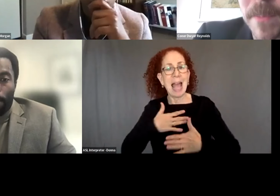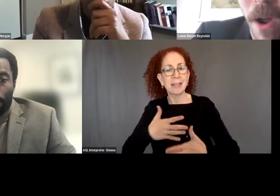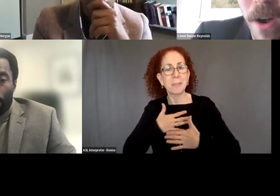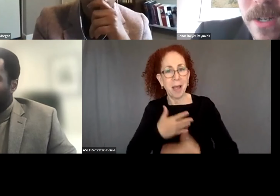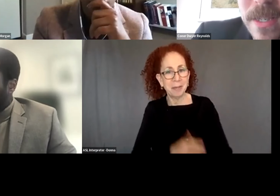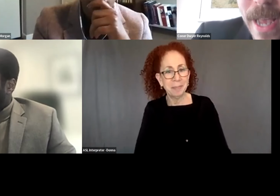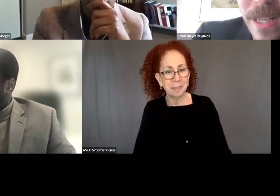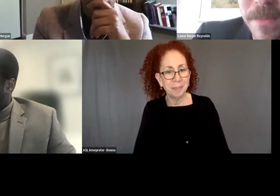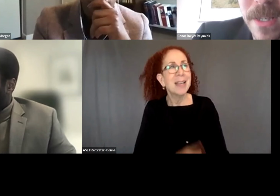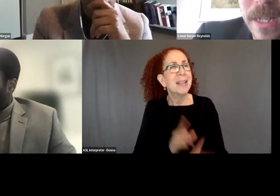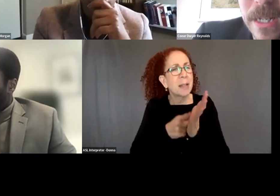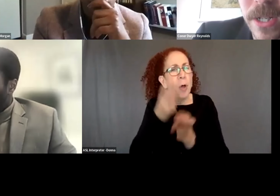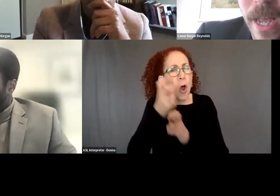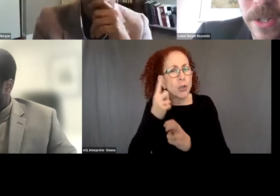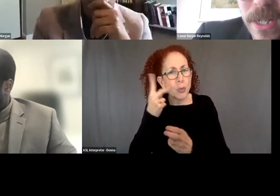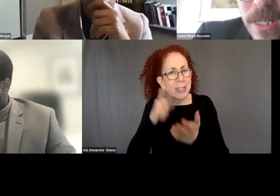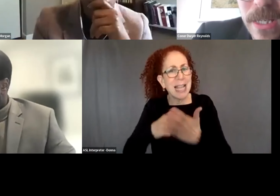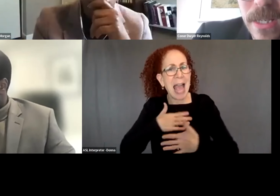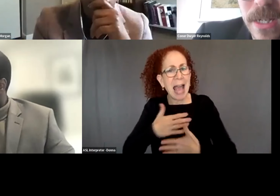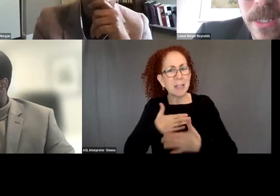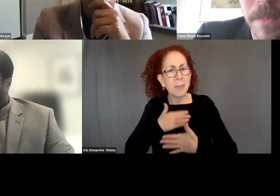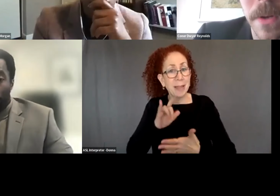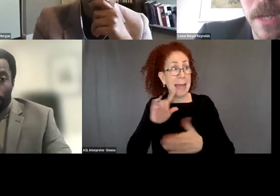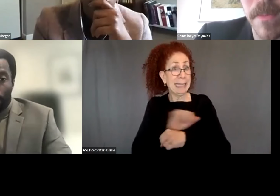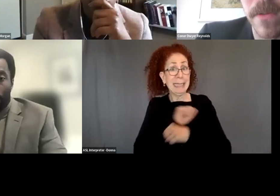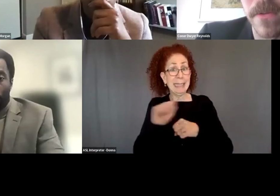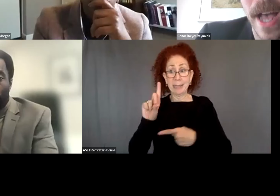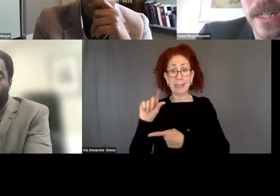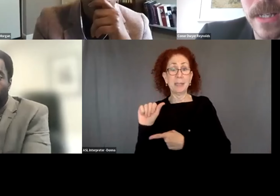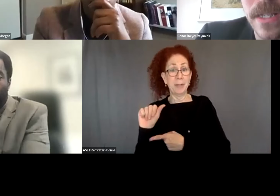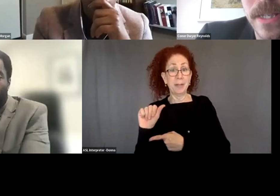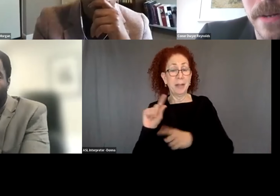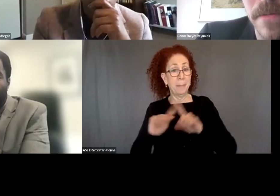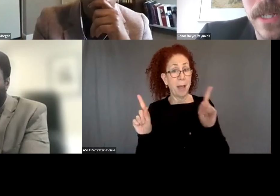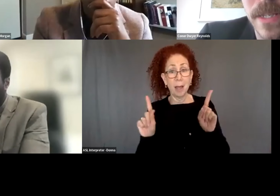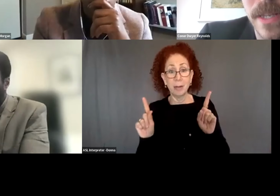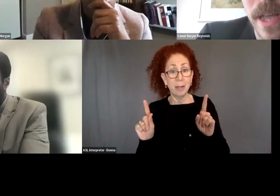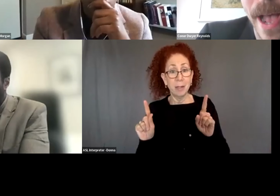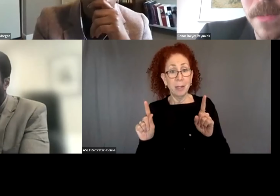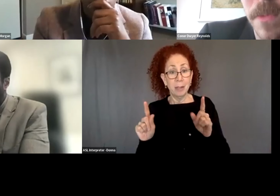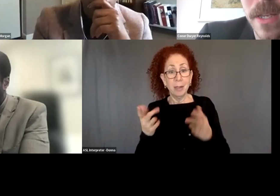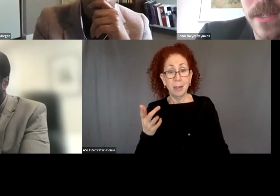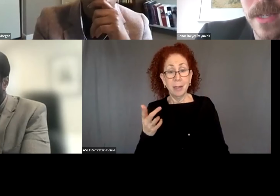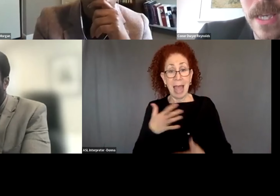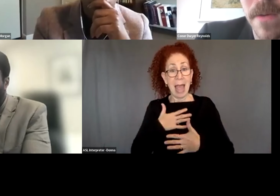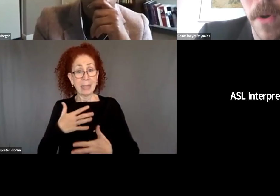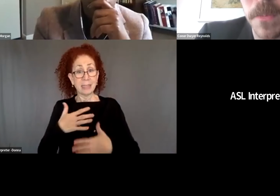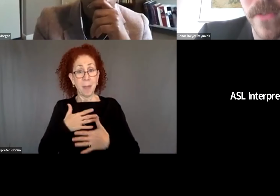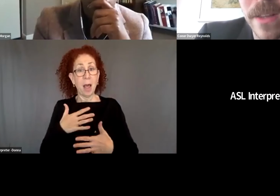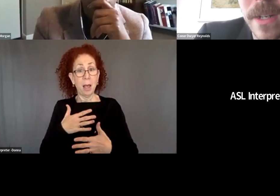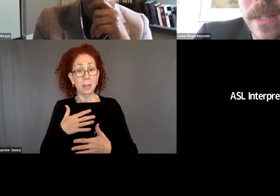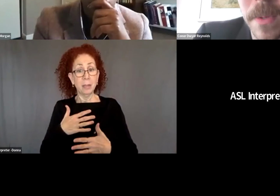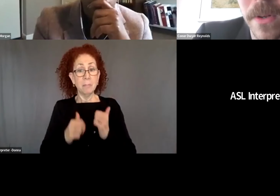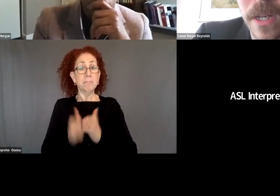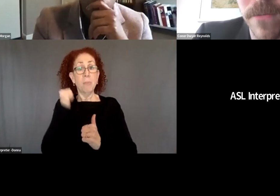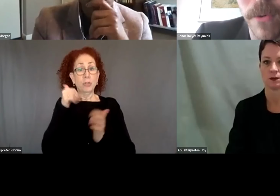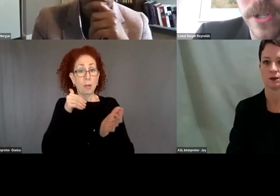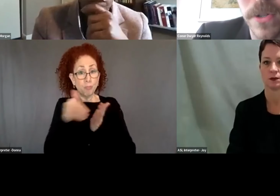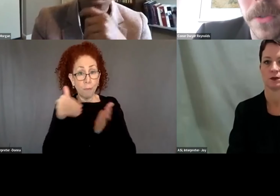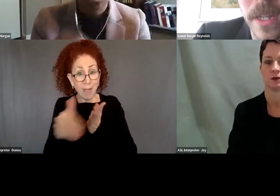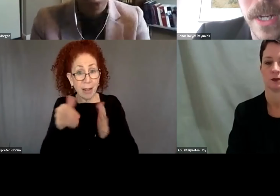sometimes it can be hard to see asthma as a condition that actually is a disability, but the fact is that the asthma is the most prevalent